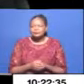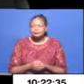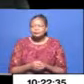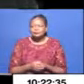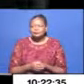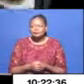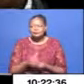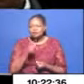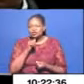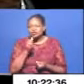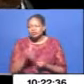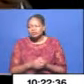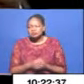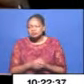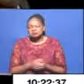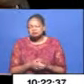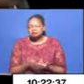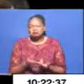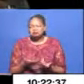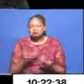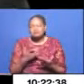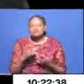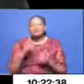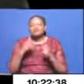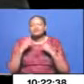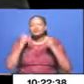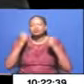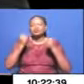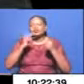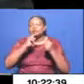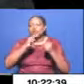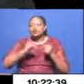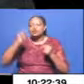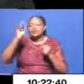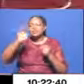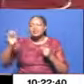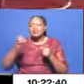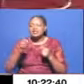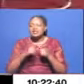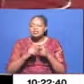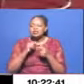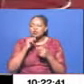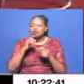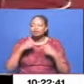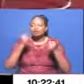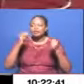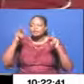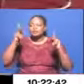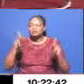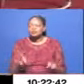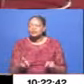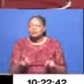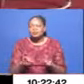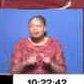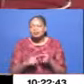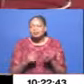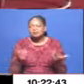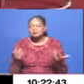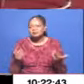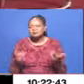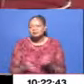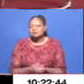mention apart, maybe you are very strong in Northeastern and you're not strong in Kisumu. So look for names